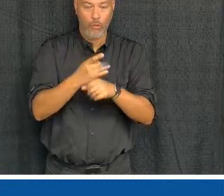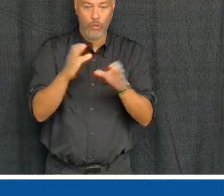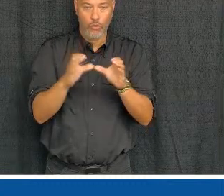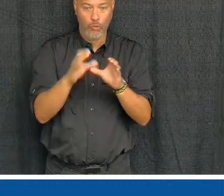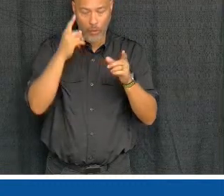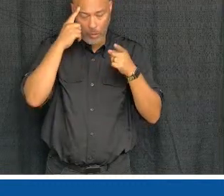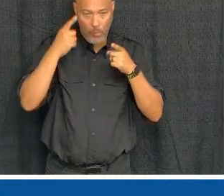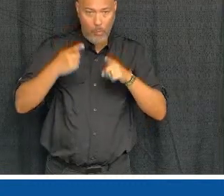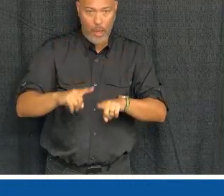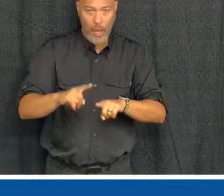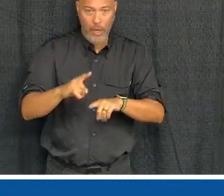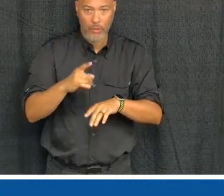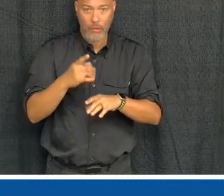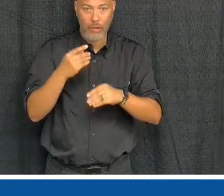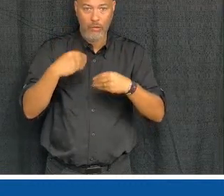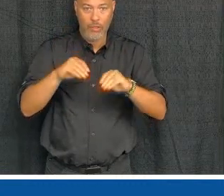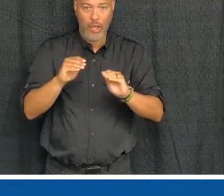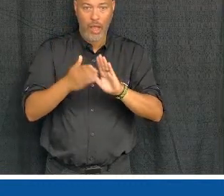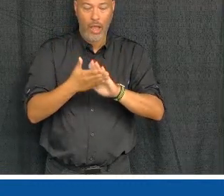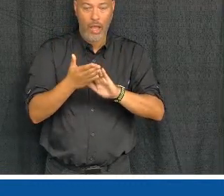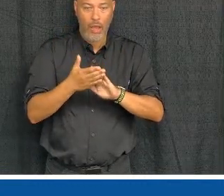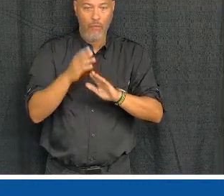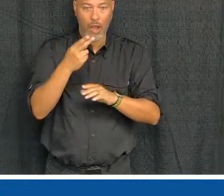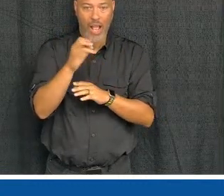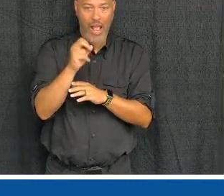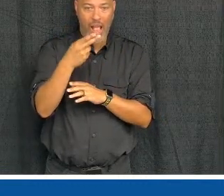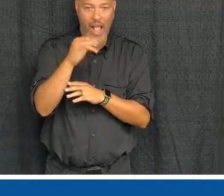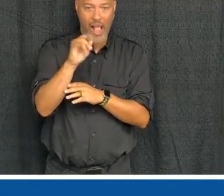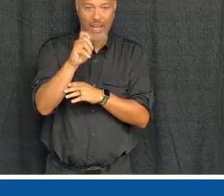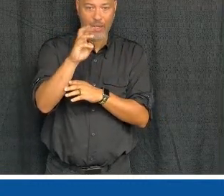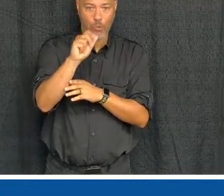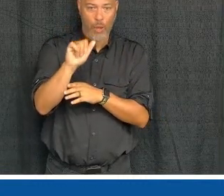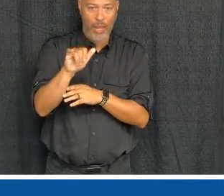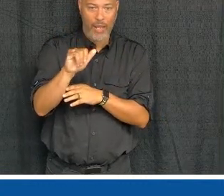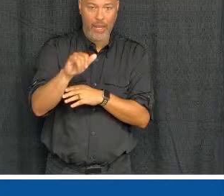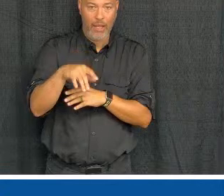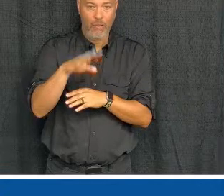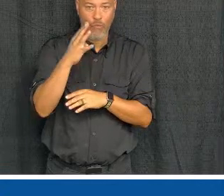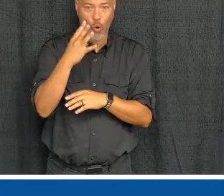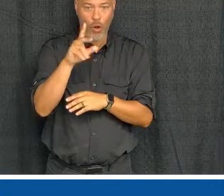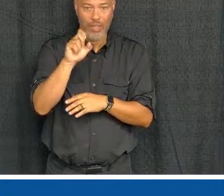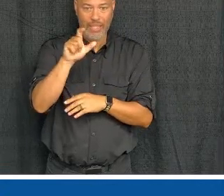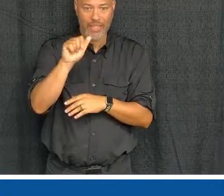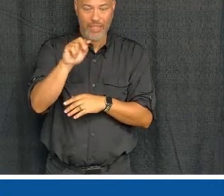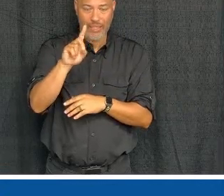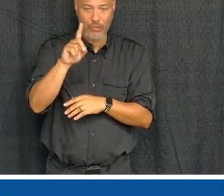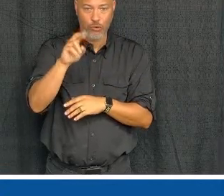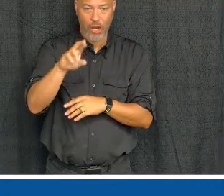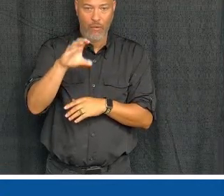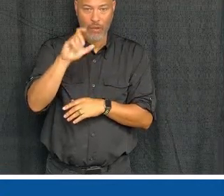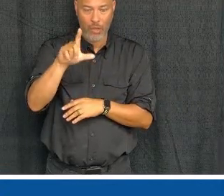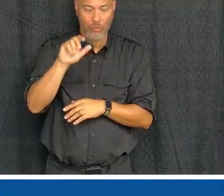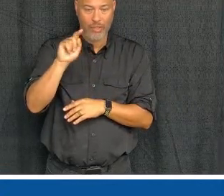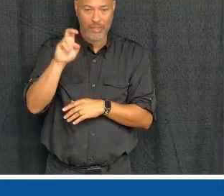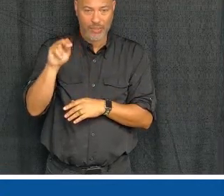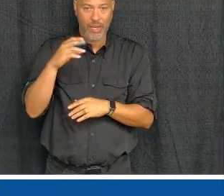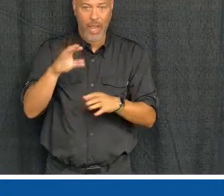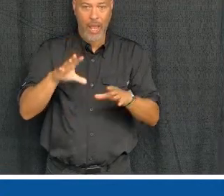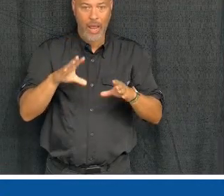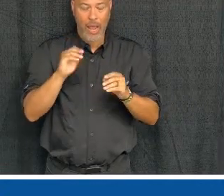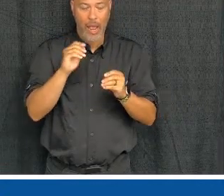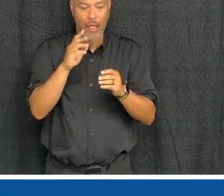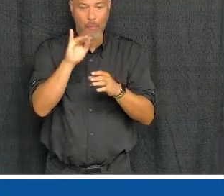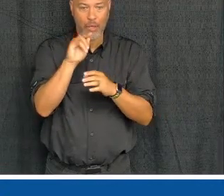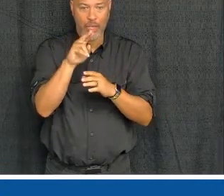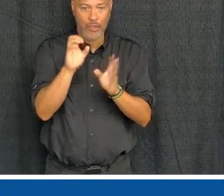of compliance for operation of the Hideaway located at 4 Leland Drive, Clarksville, Tennessee, and the adoption of minutes